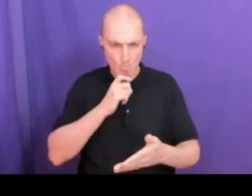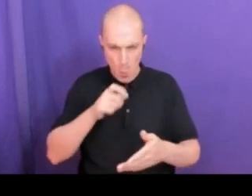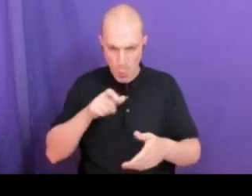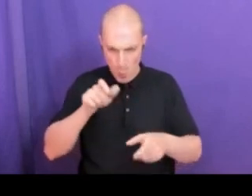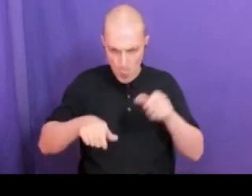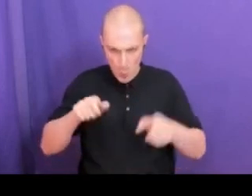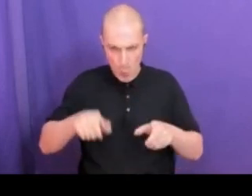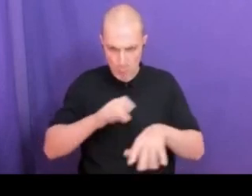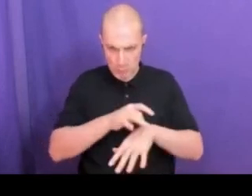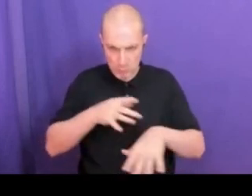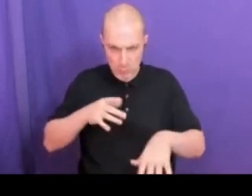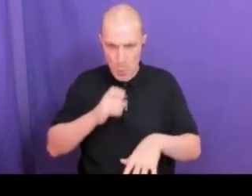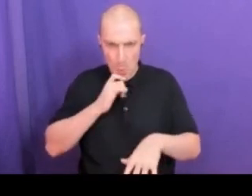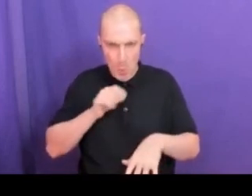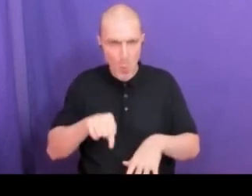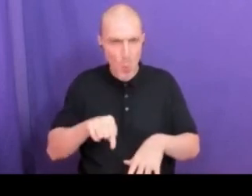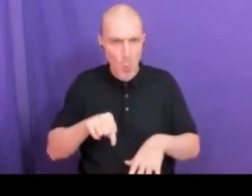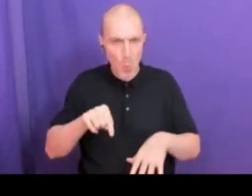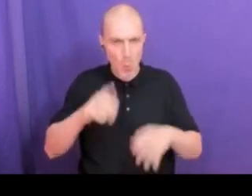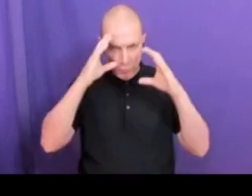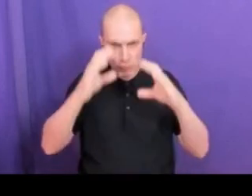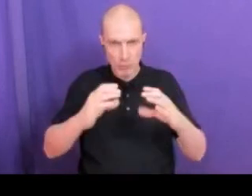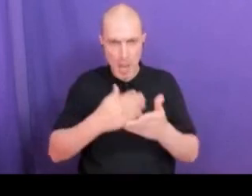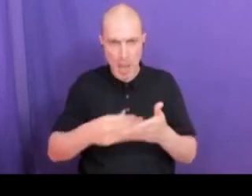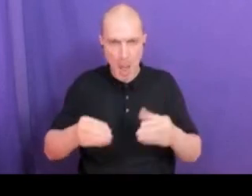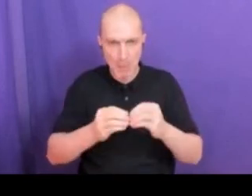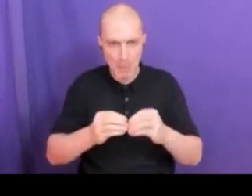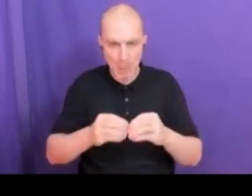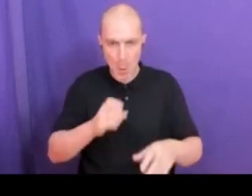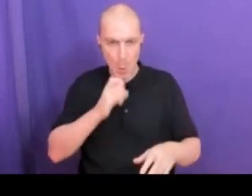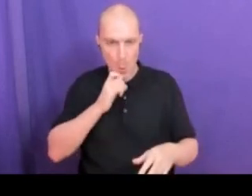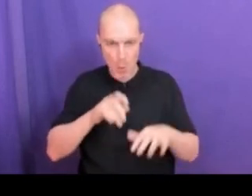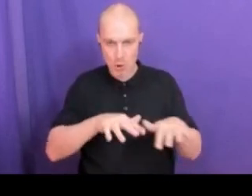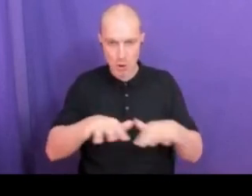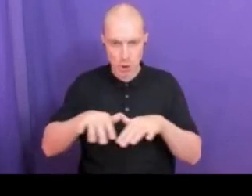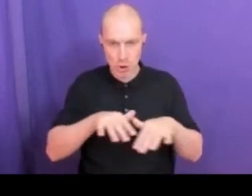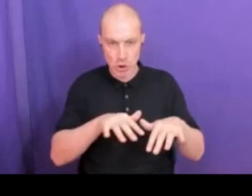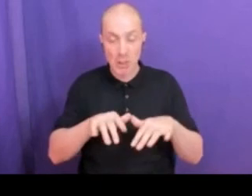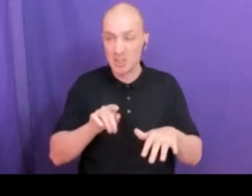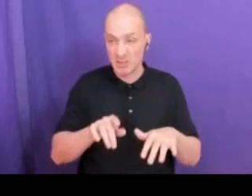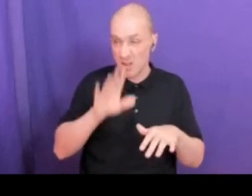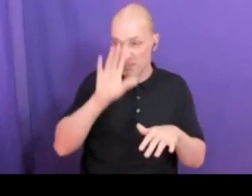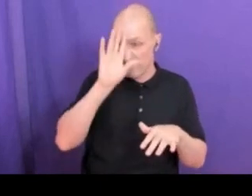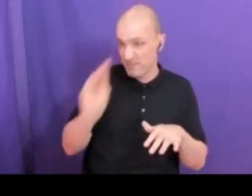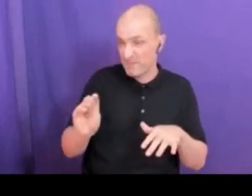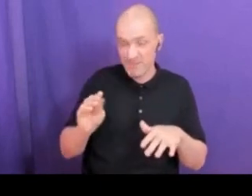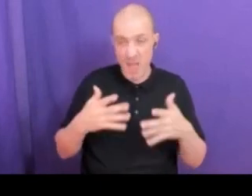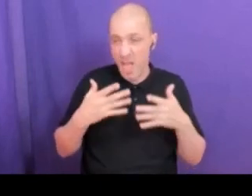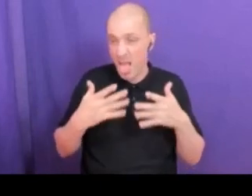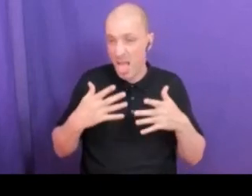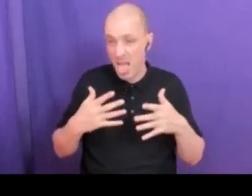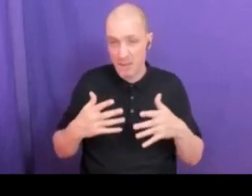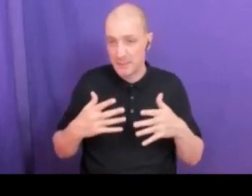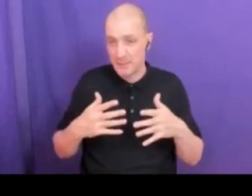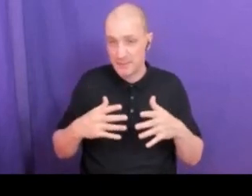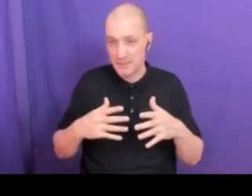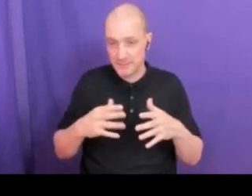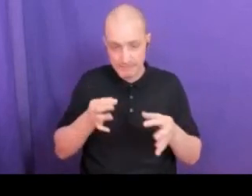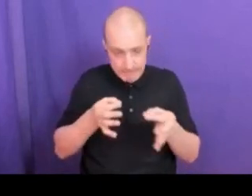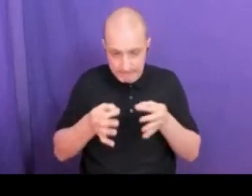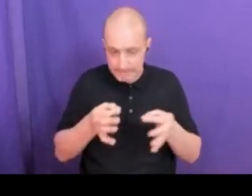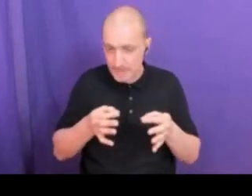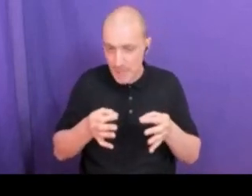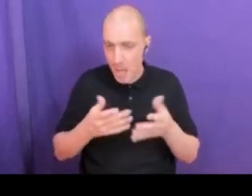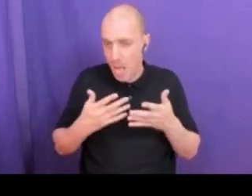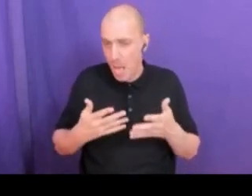I suppose this is all yet to be completely finalised, Louise, which I would encourage people to attend the session on Thursday.